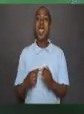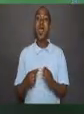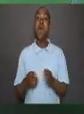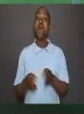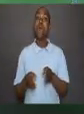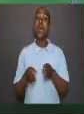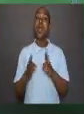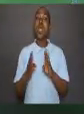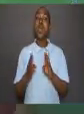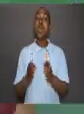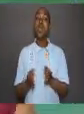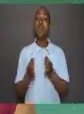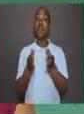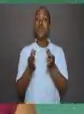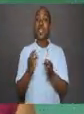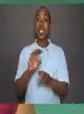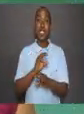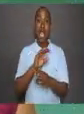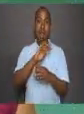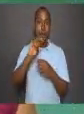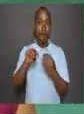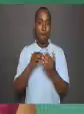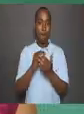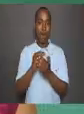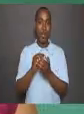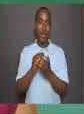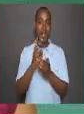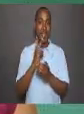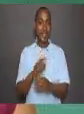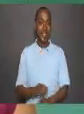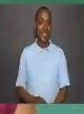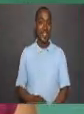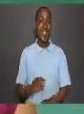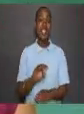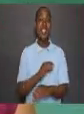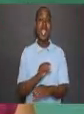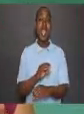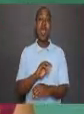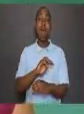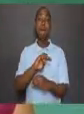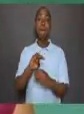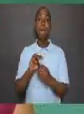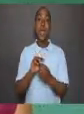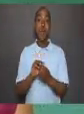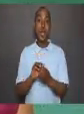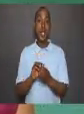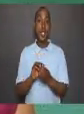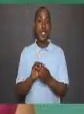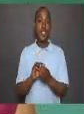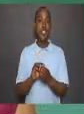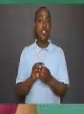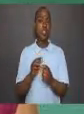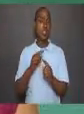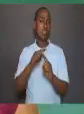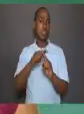cell membrane. We discovered the cell membrane is